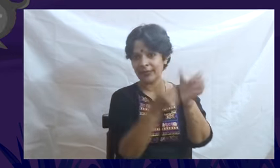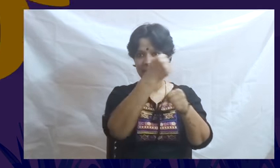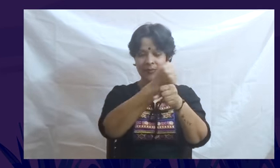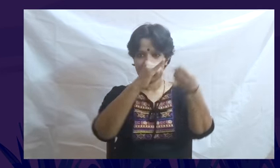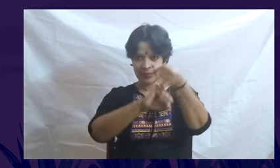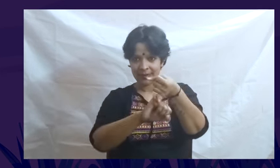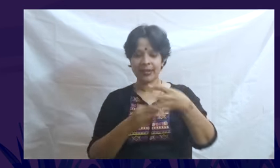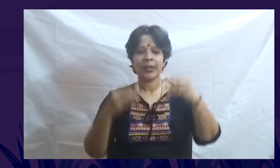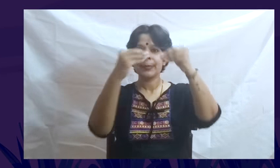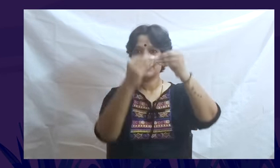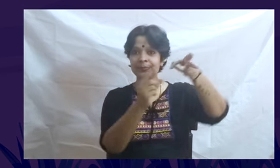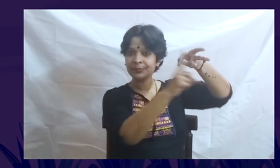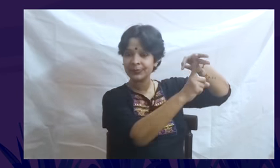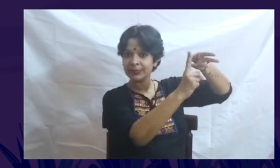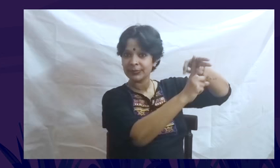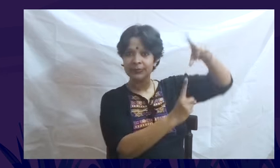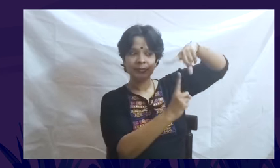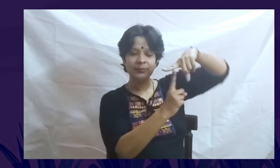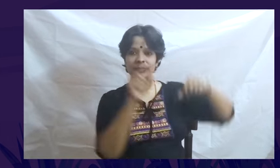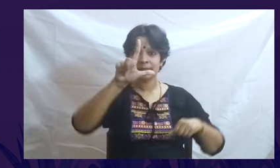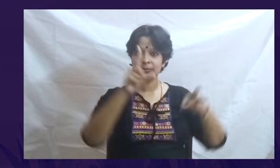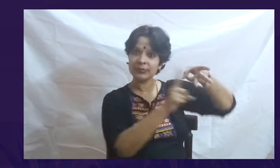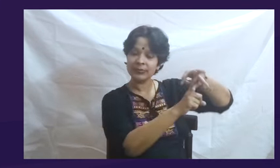and mice she likes so well to eat.